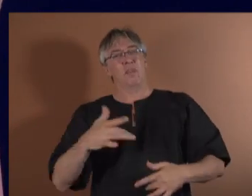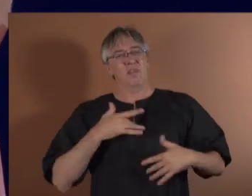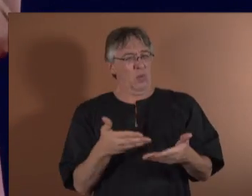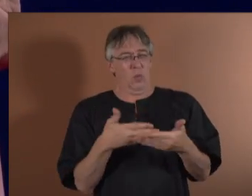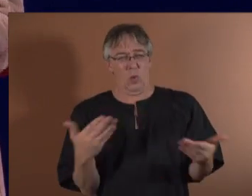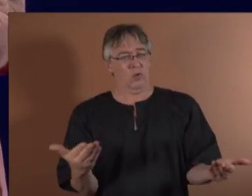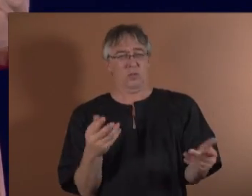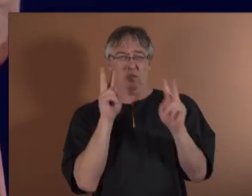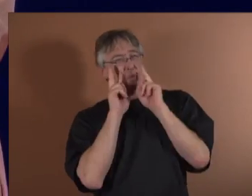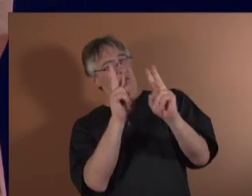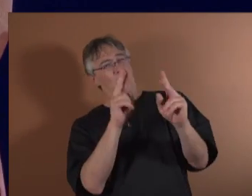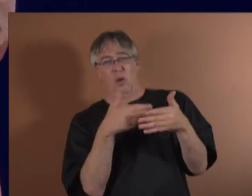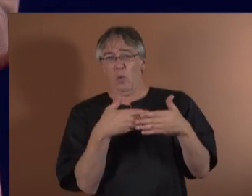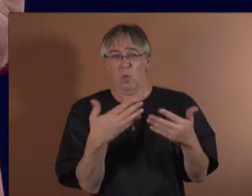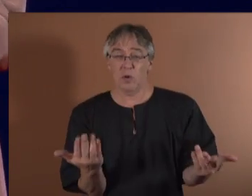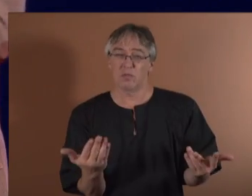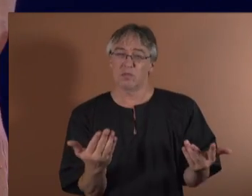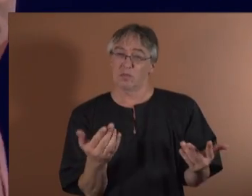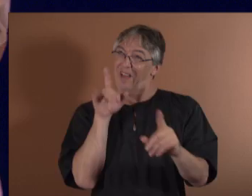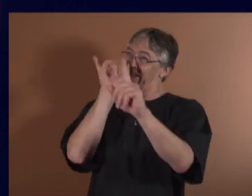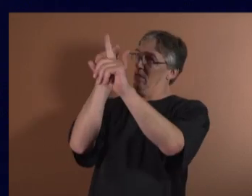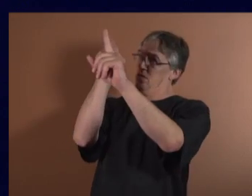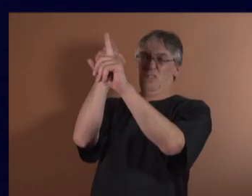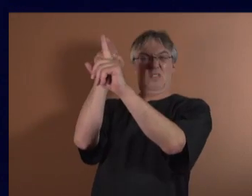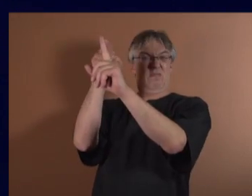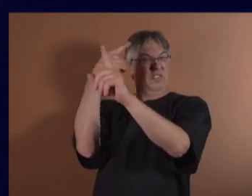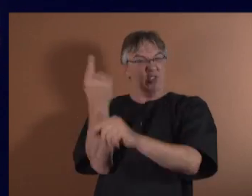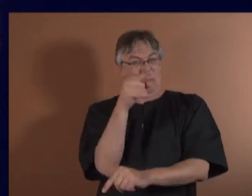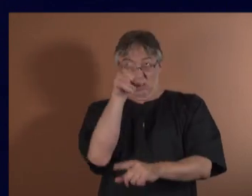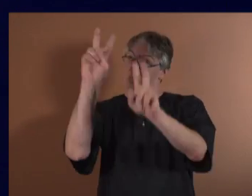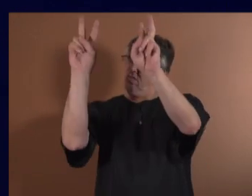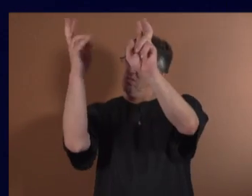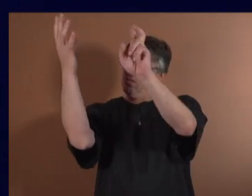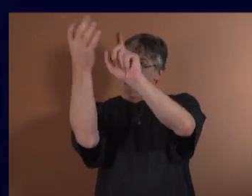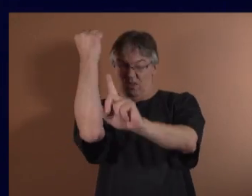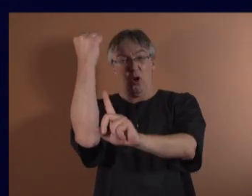what would mean success for you with this event or this thing you picked. Go.